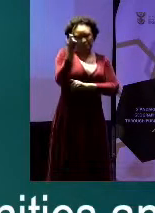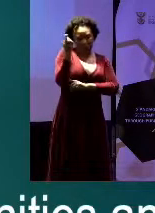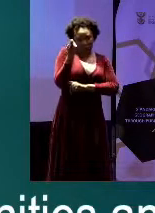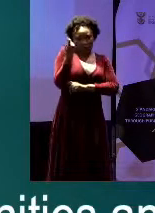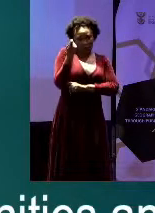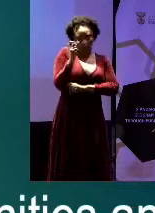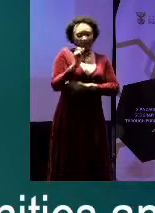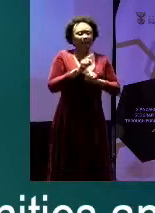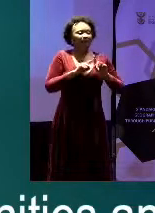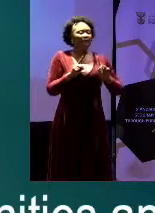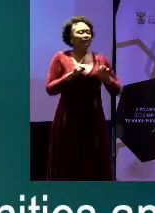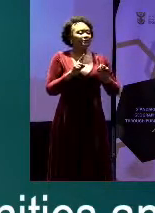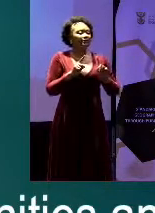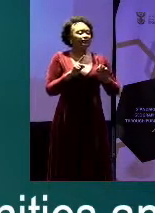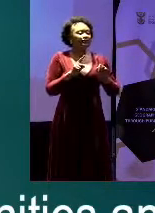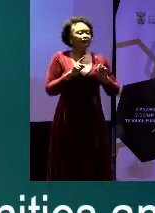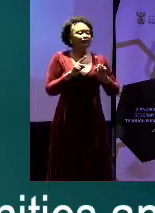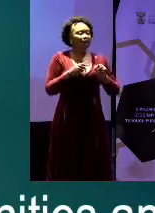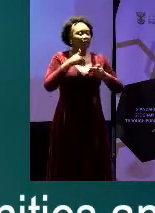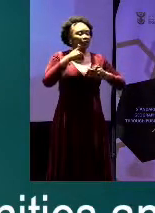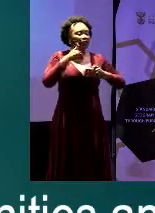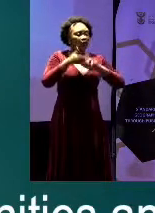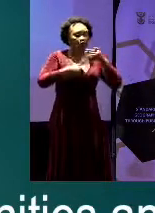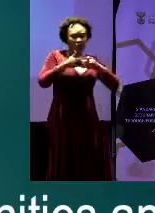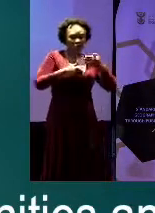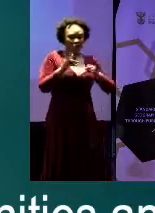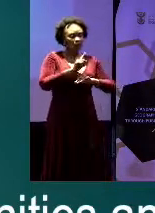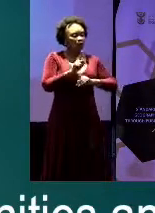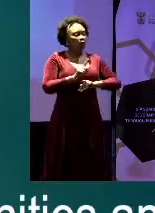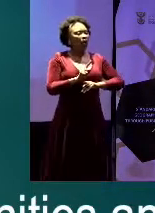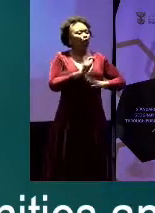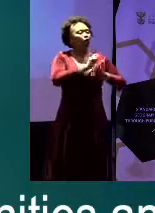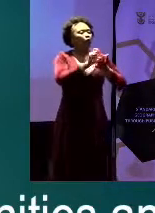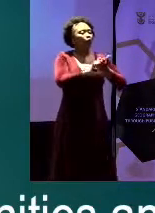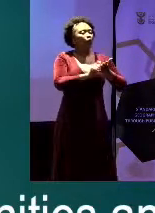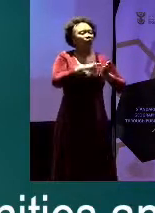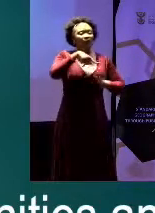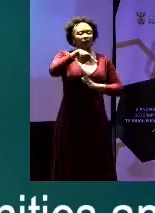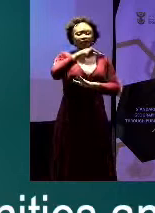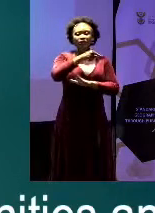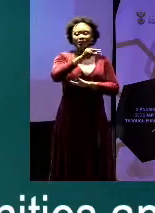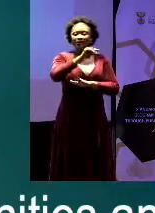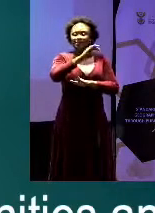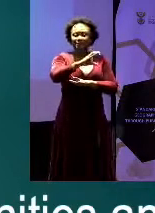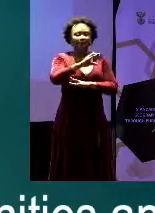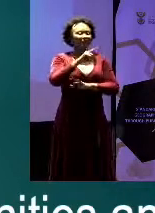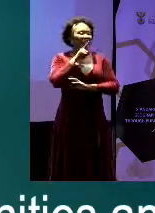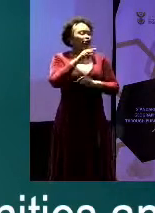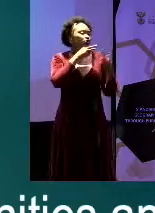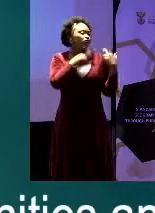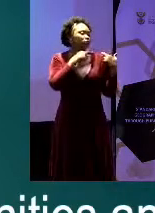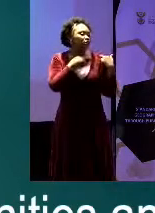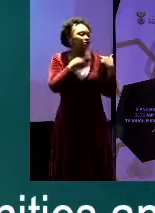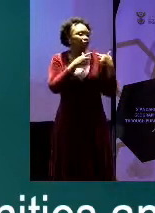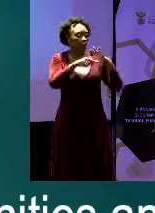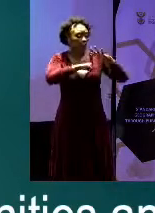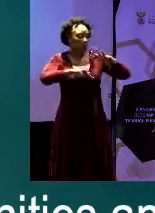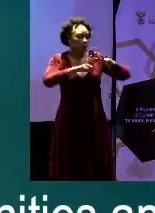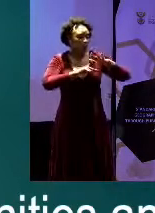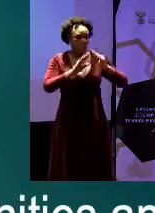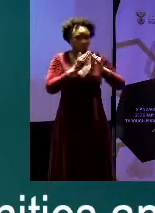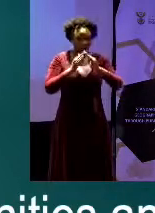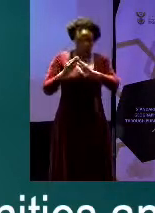Continued functioning of the work of the PGNC, responsible for ensuring that local communities and stakeholders